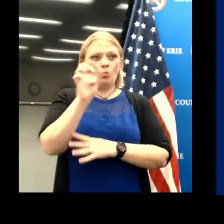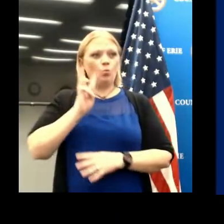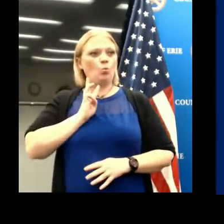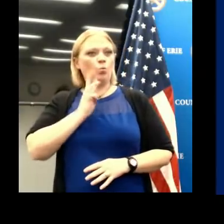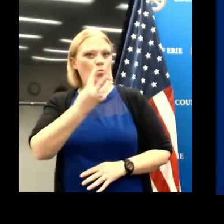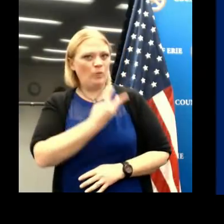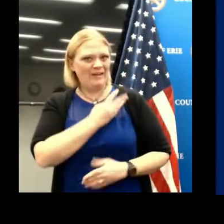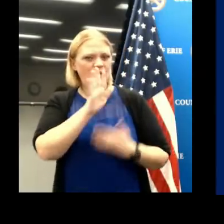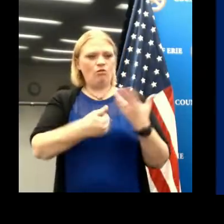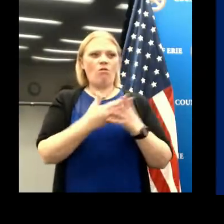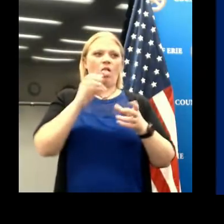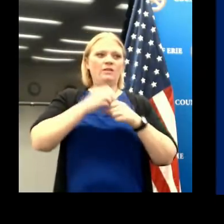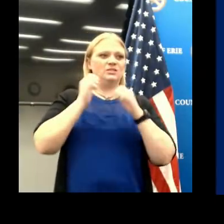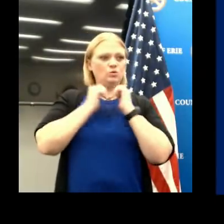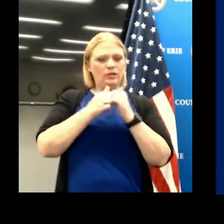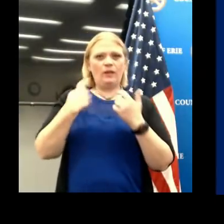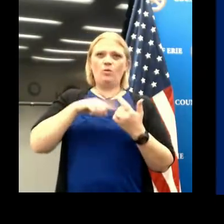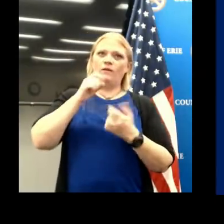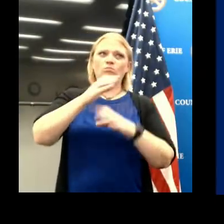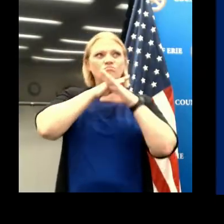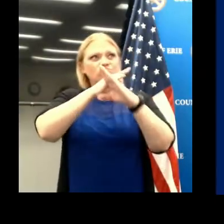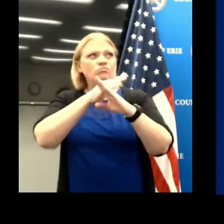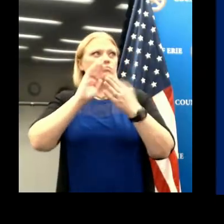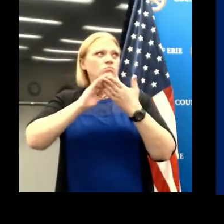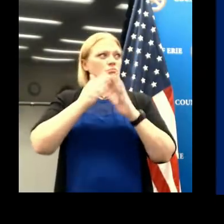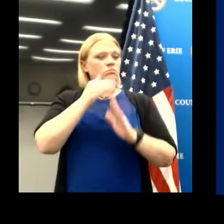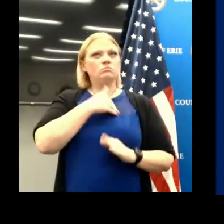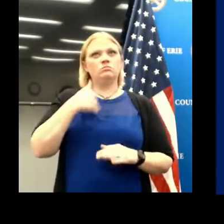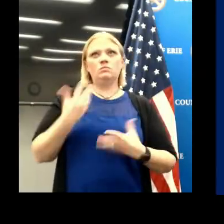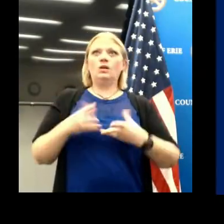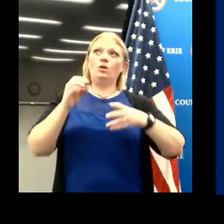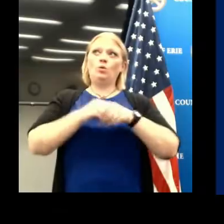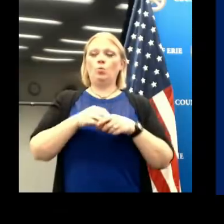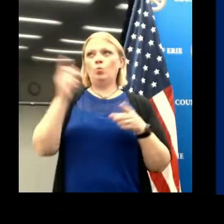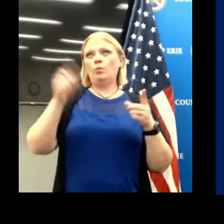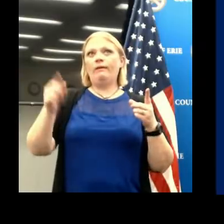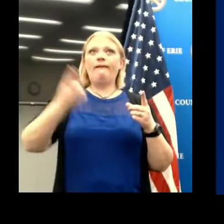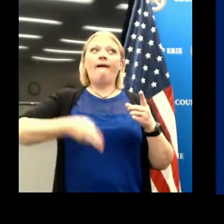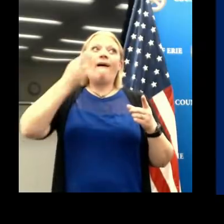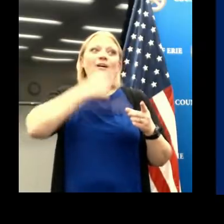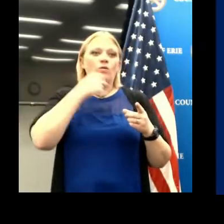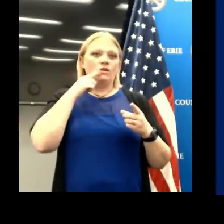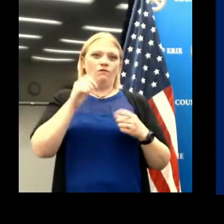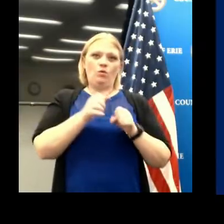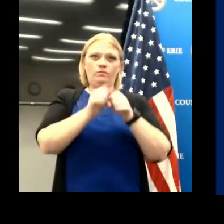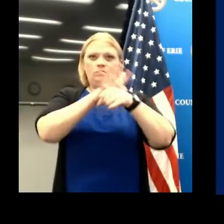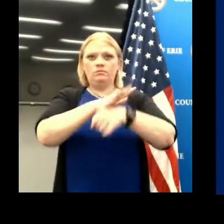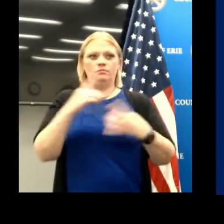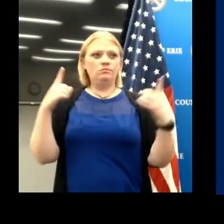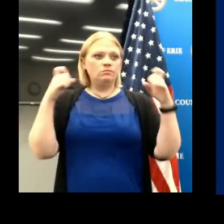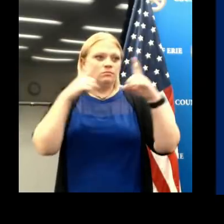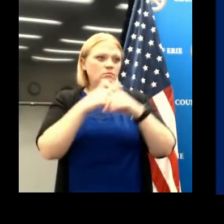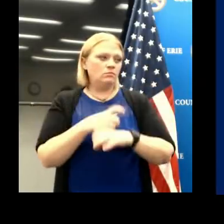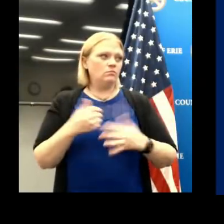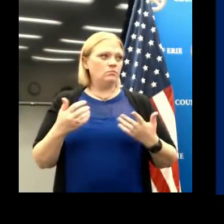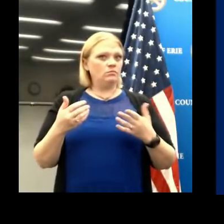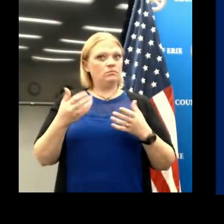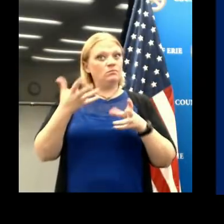in this together. We need to protect our community members, including those that are at higher risk for COVID-19